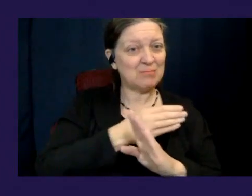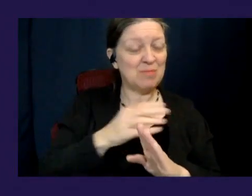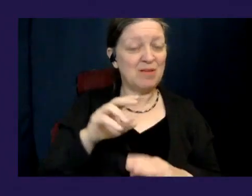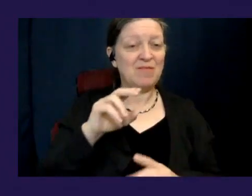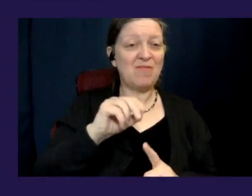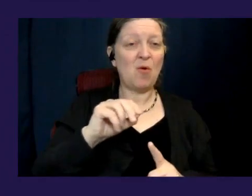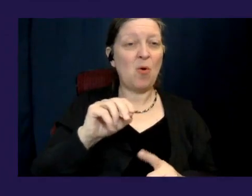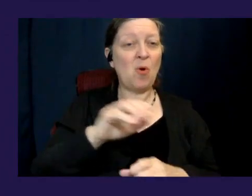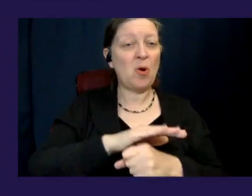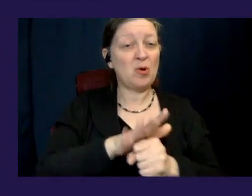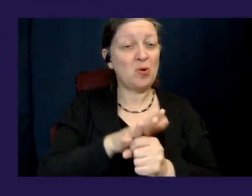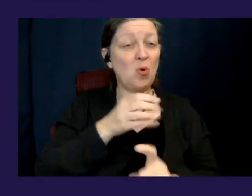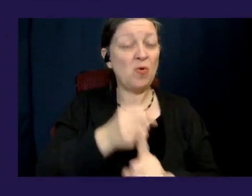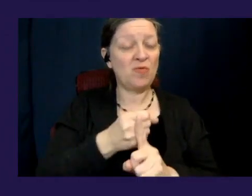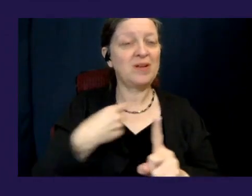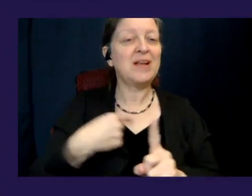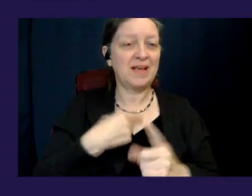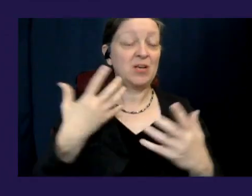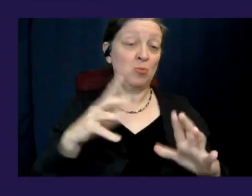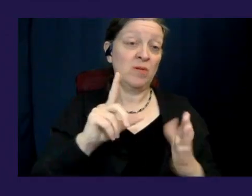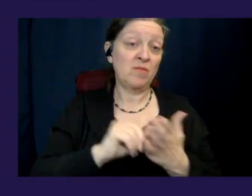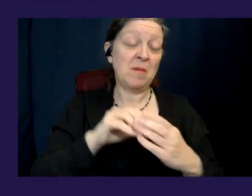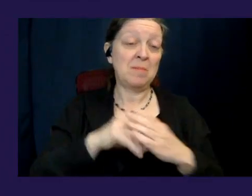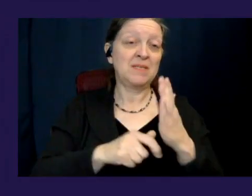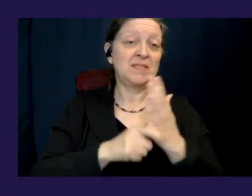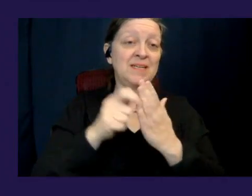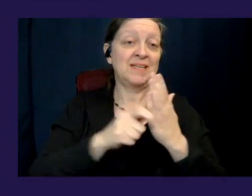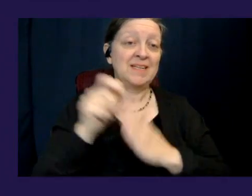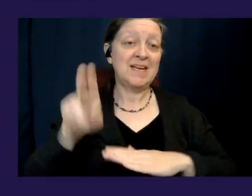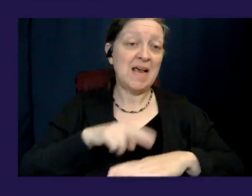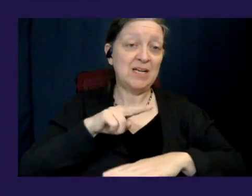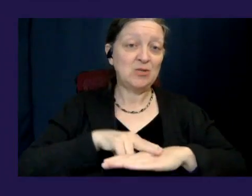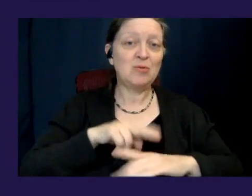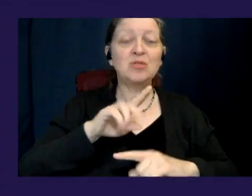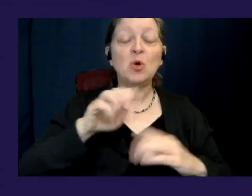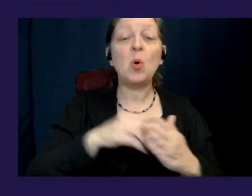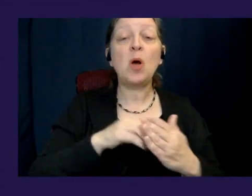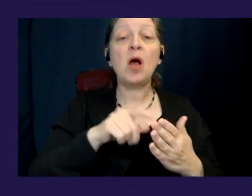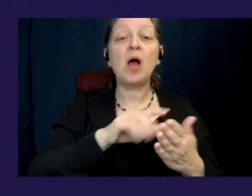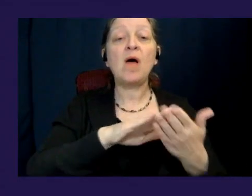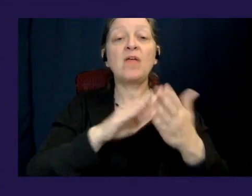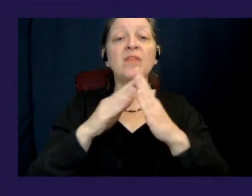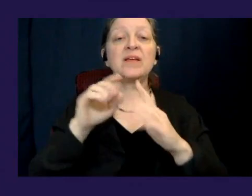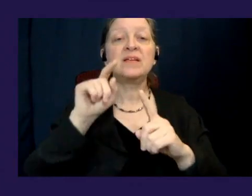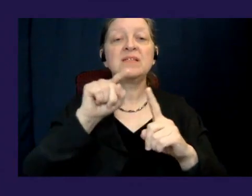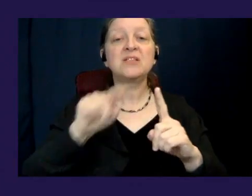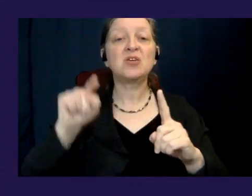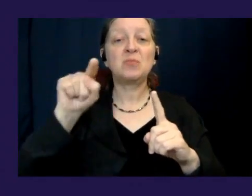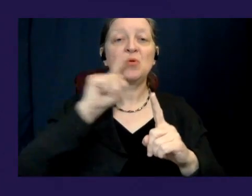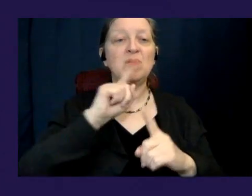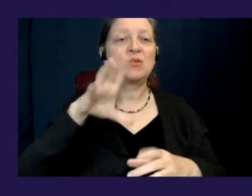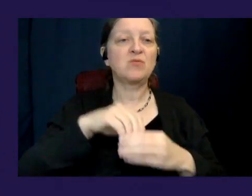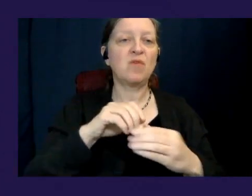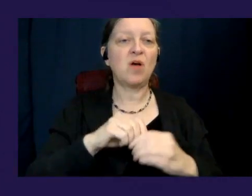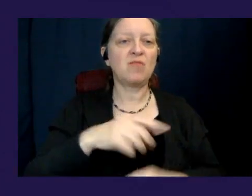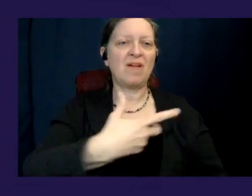So this is the debate. All of these communities are involved in vaccine distrust. So this was